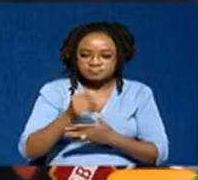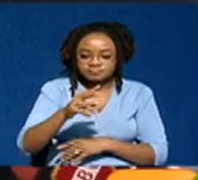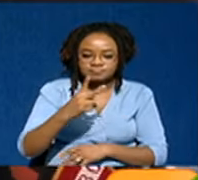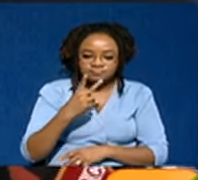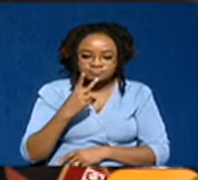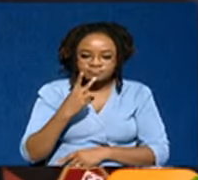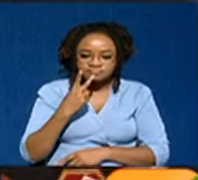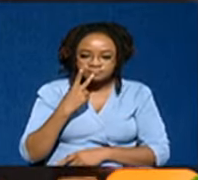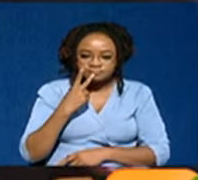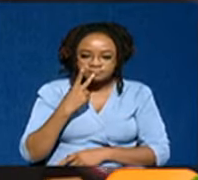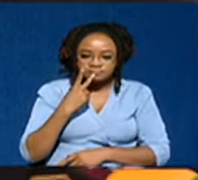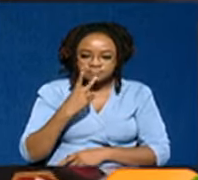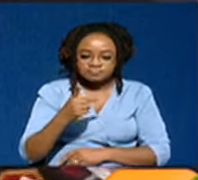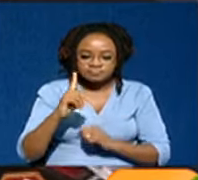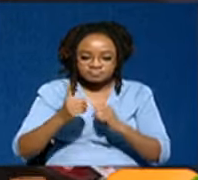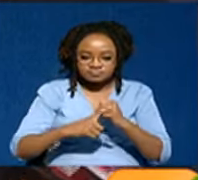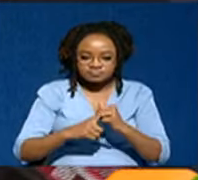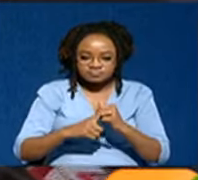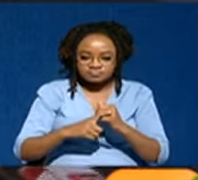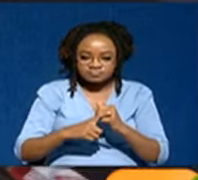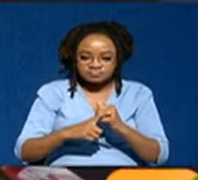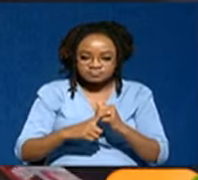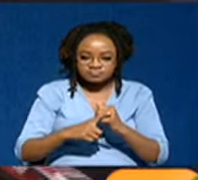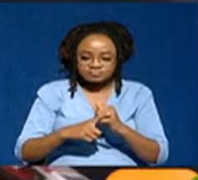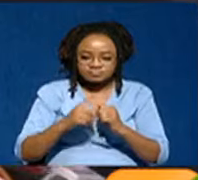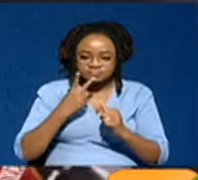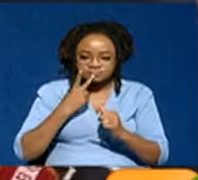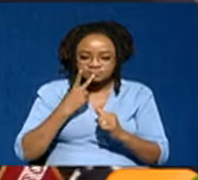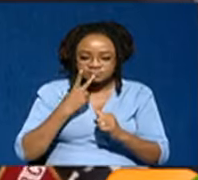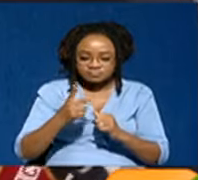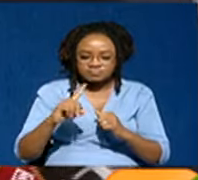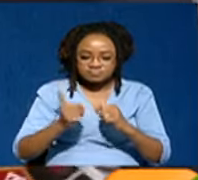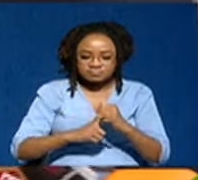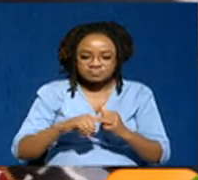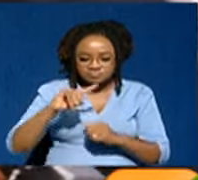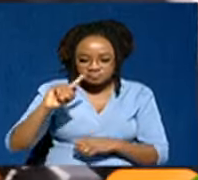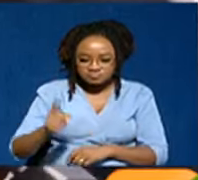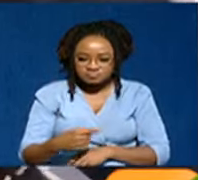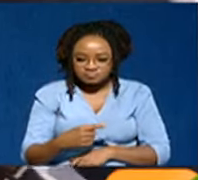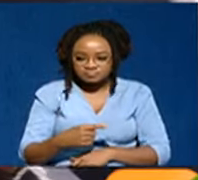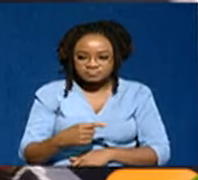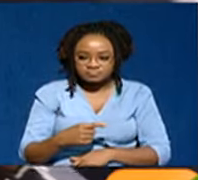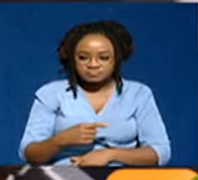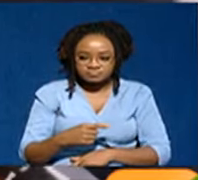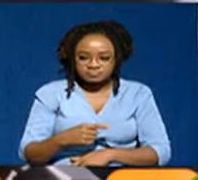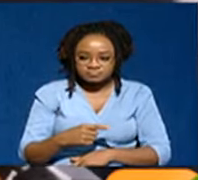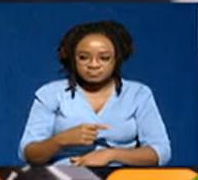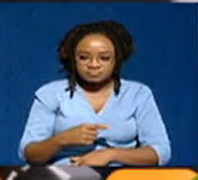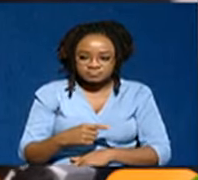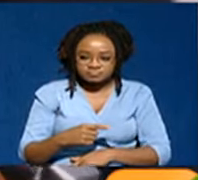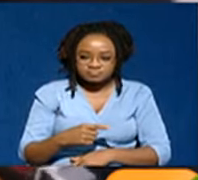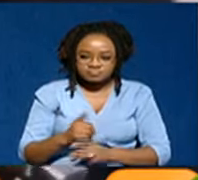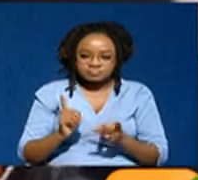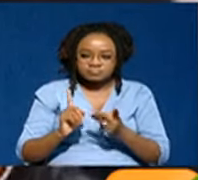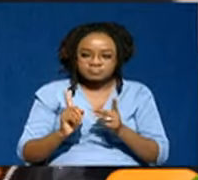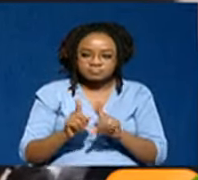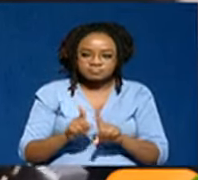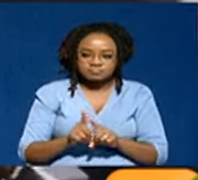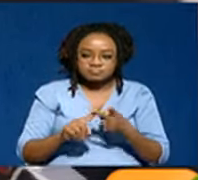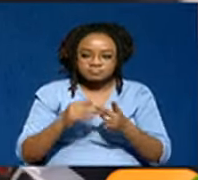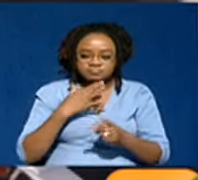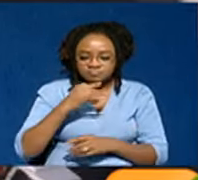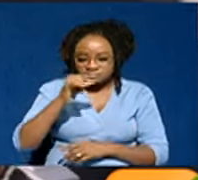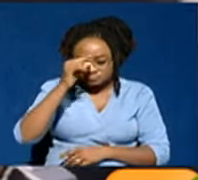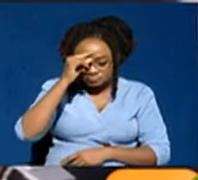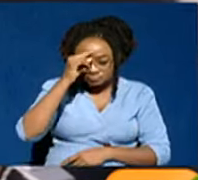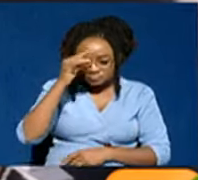206,000 as opposed to other interns who are being paid 25,000, 35,000 maximum. And at the same time, they want government